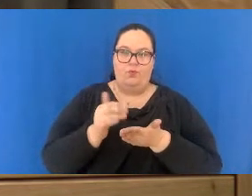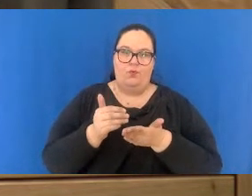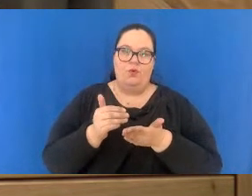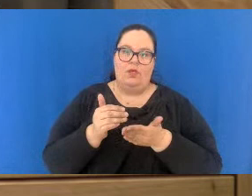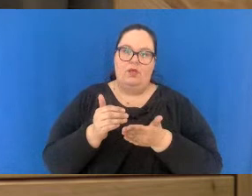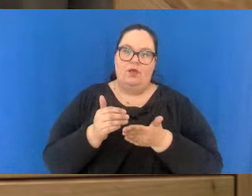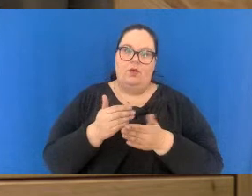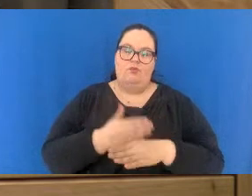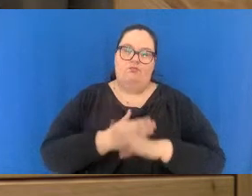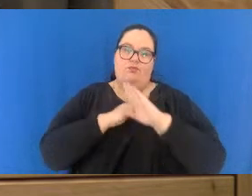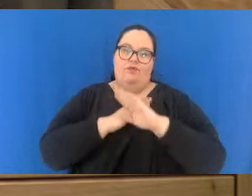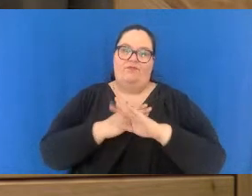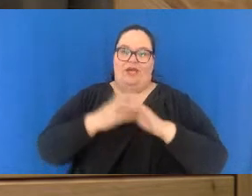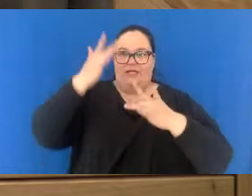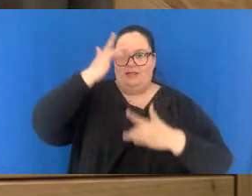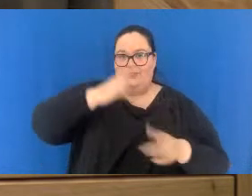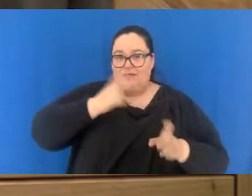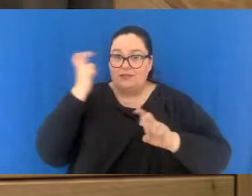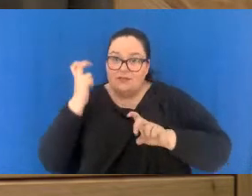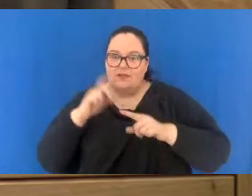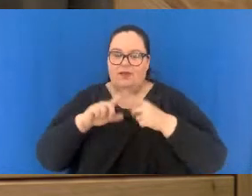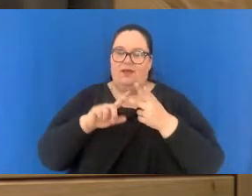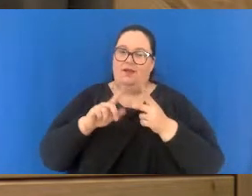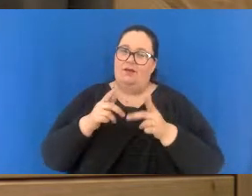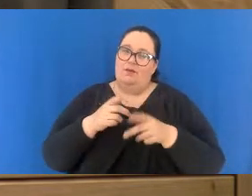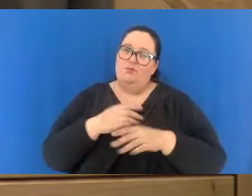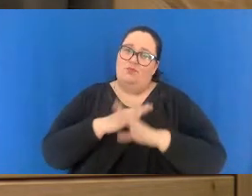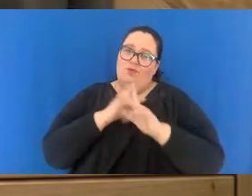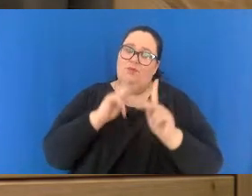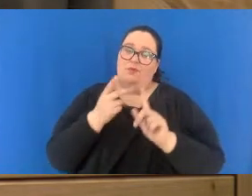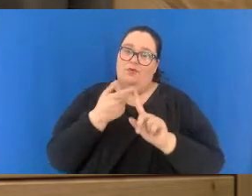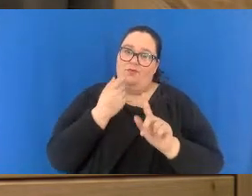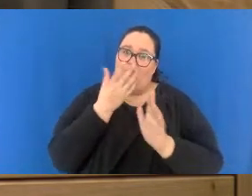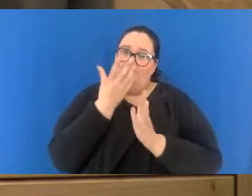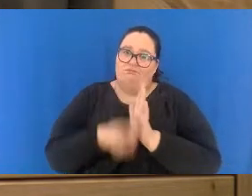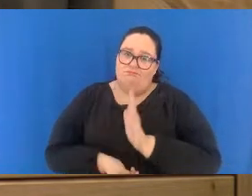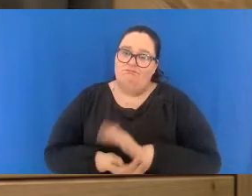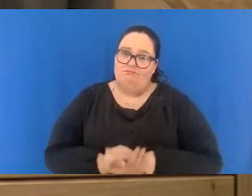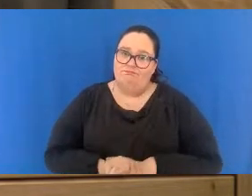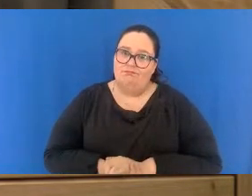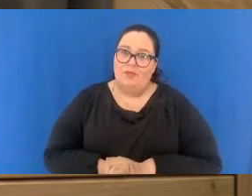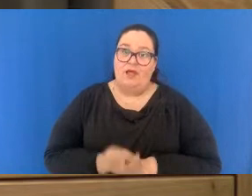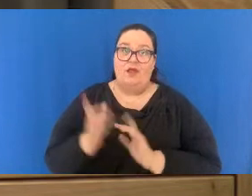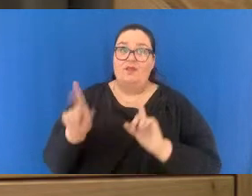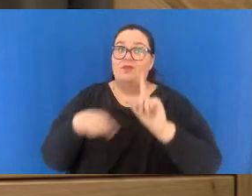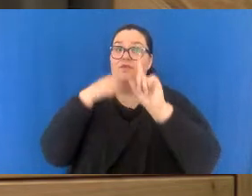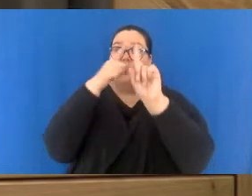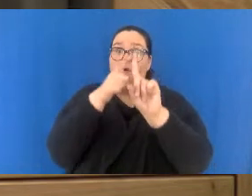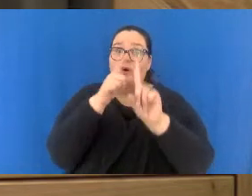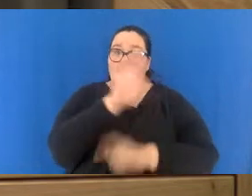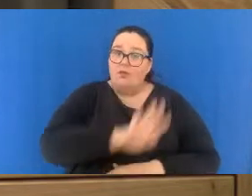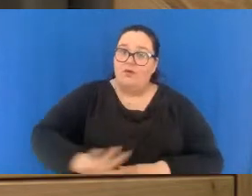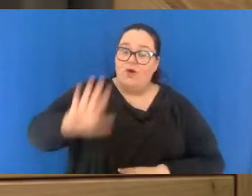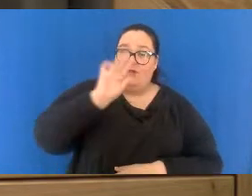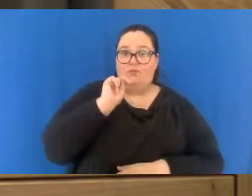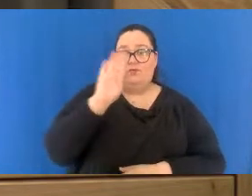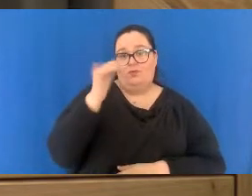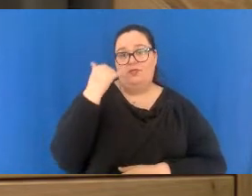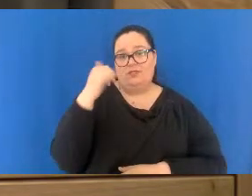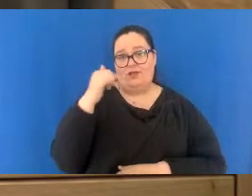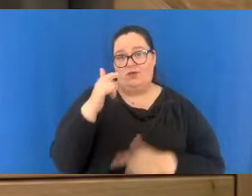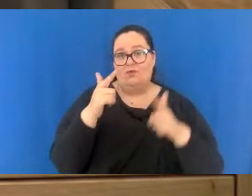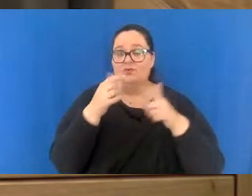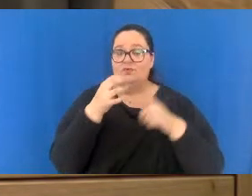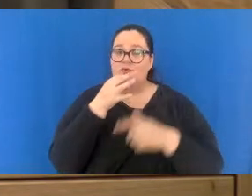We can also help ensure the entire province returns to the yellow level as quickly as possible. Let's continue to do our